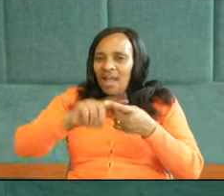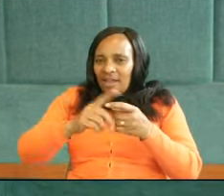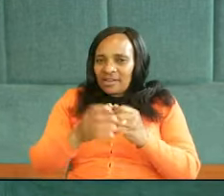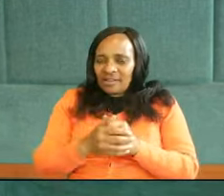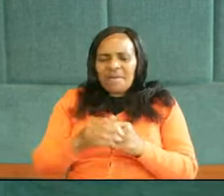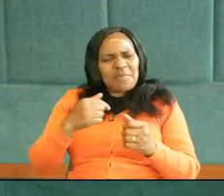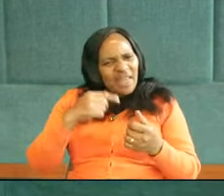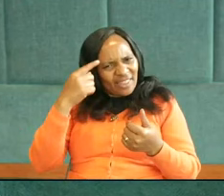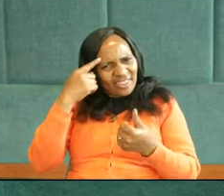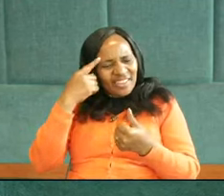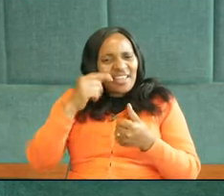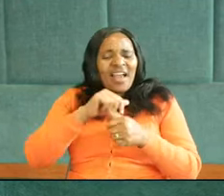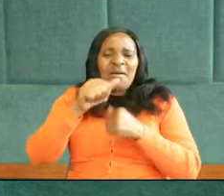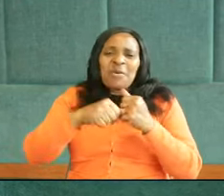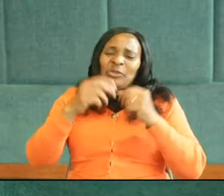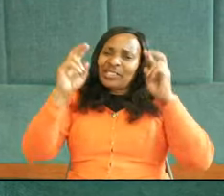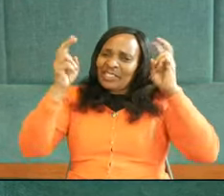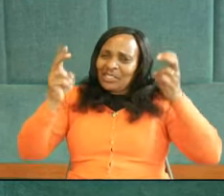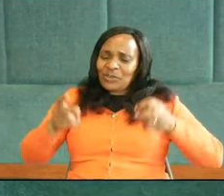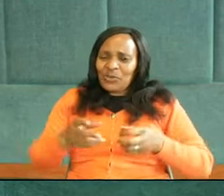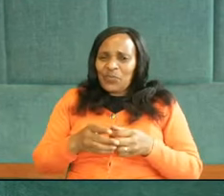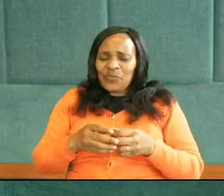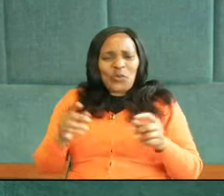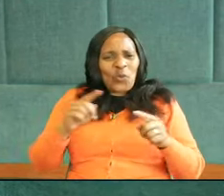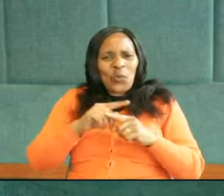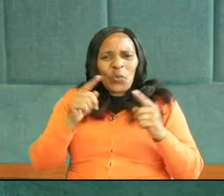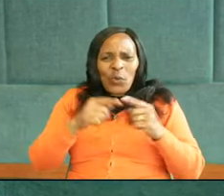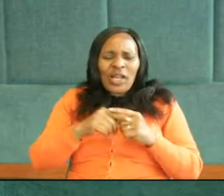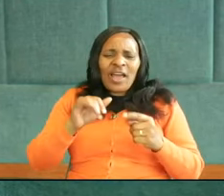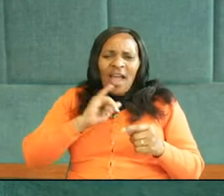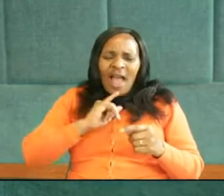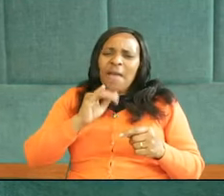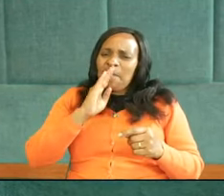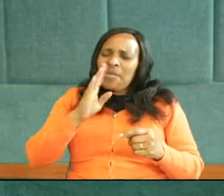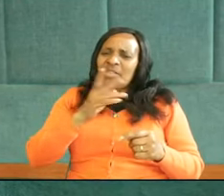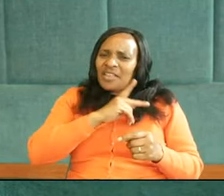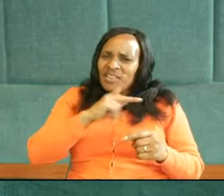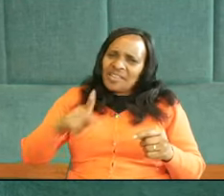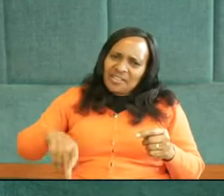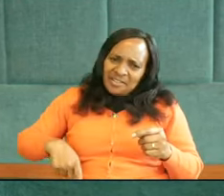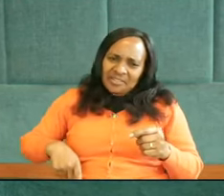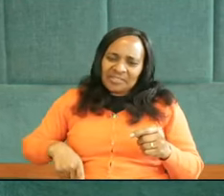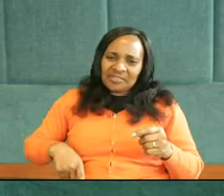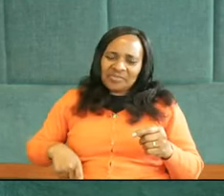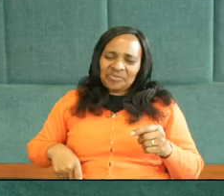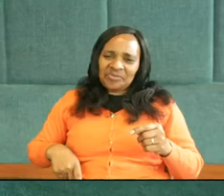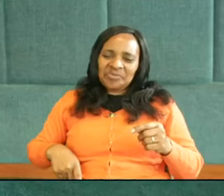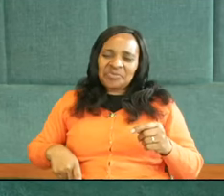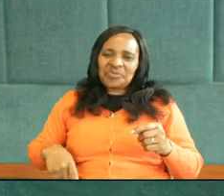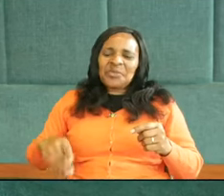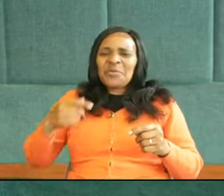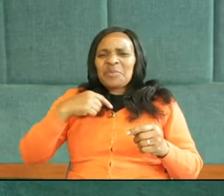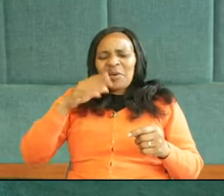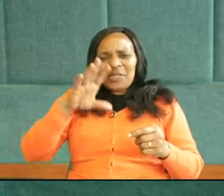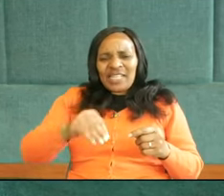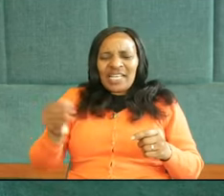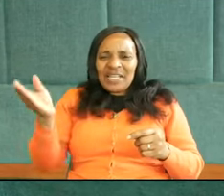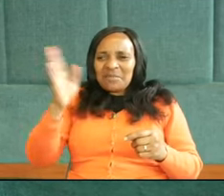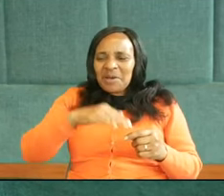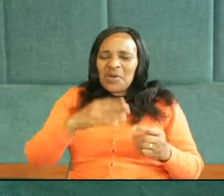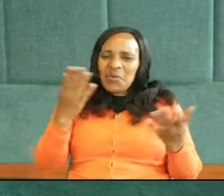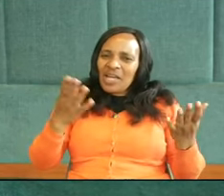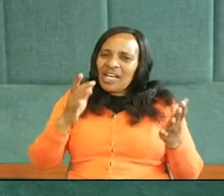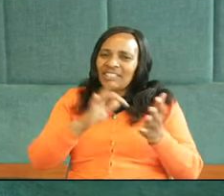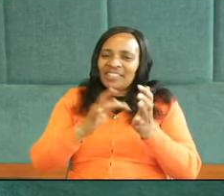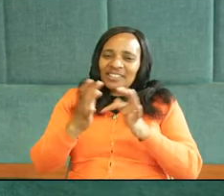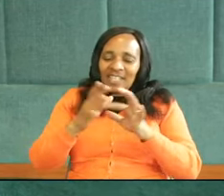really thinking about the title. Mm-hmm. When will I be king? Yeah. And I was taken back to